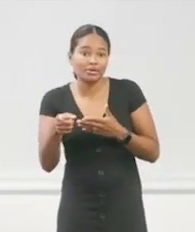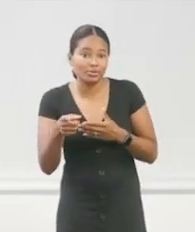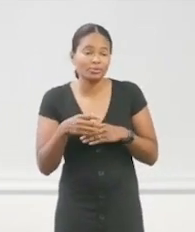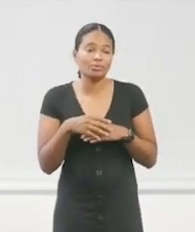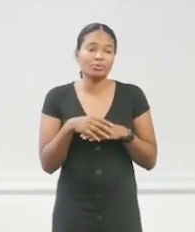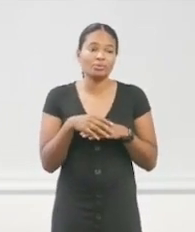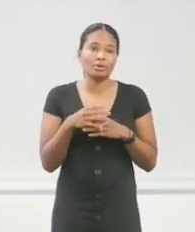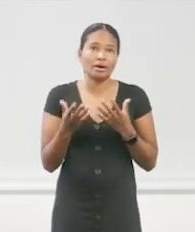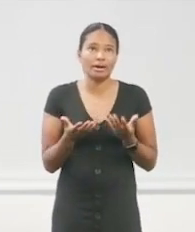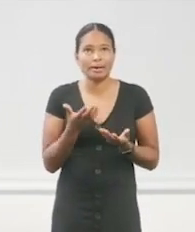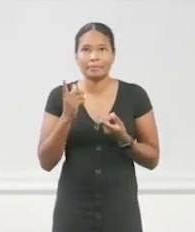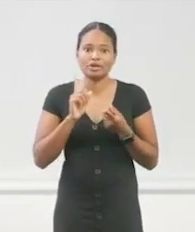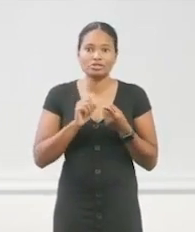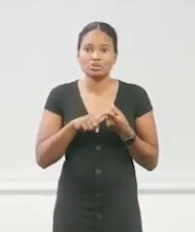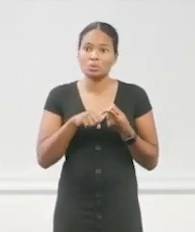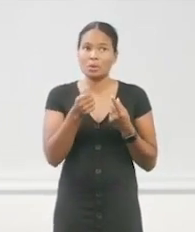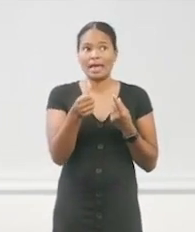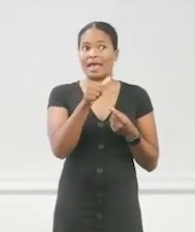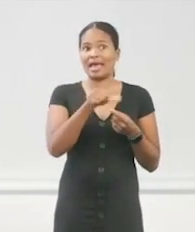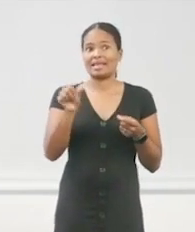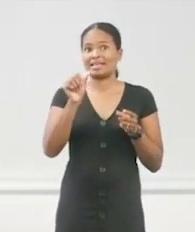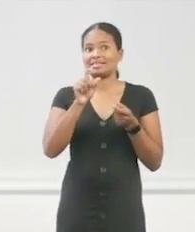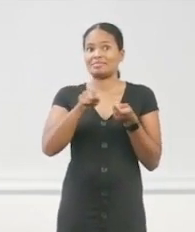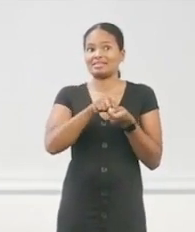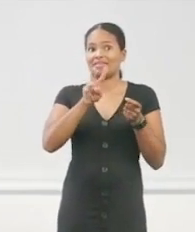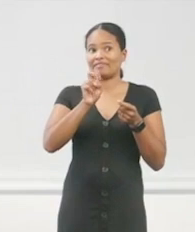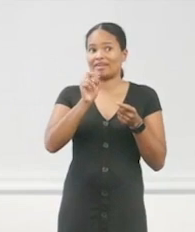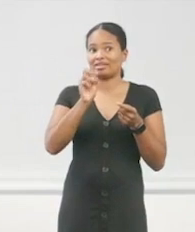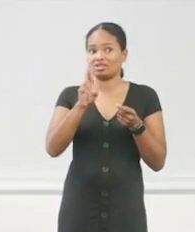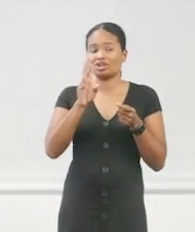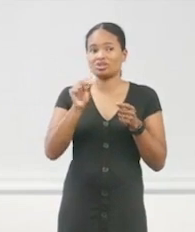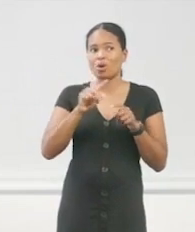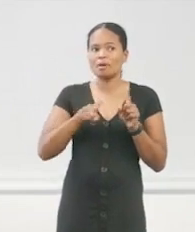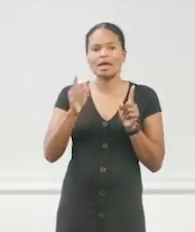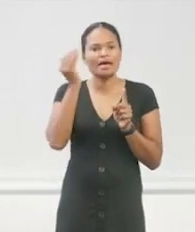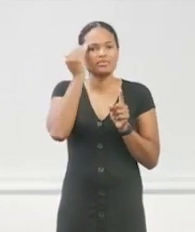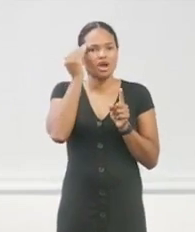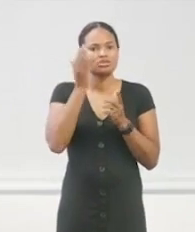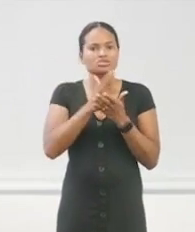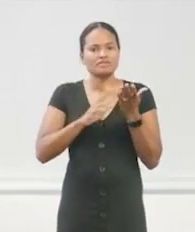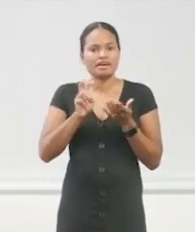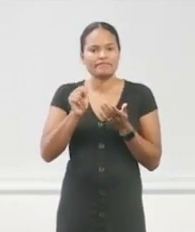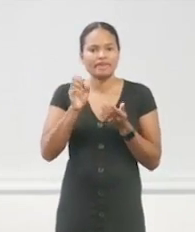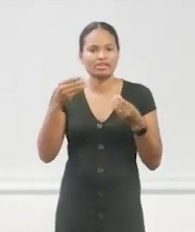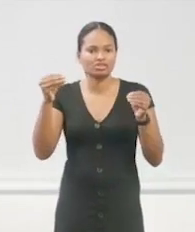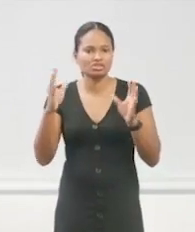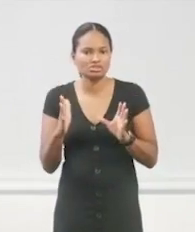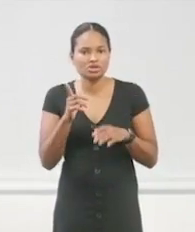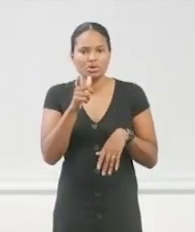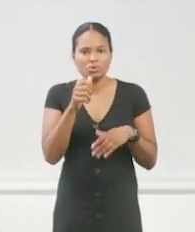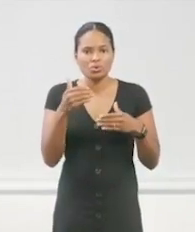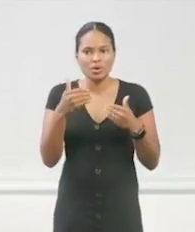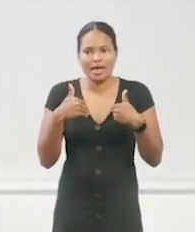not to any one vendor, but we may have knowledge of some vendors that have decryptor keys